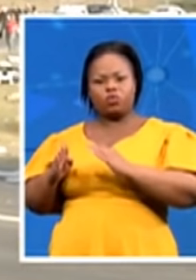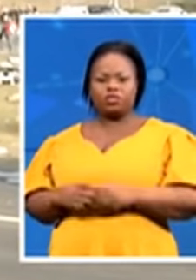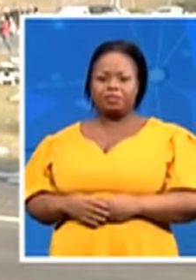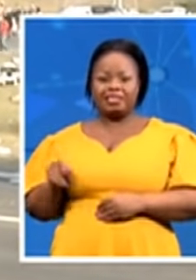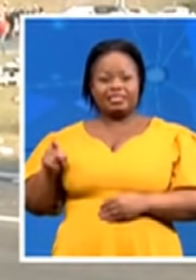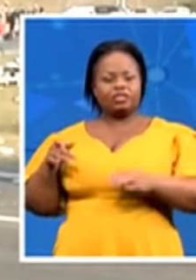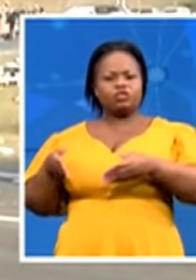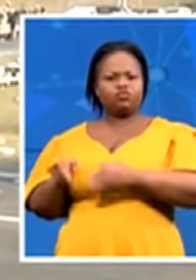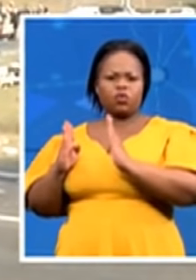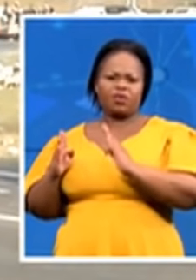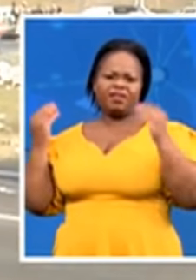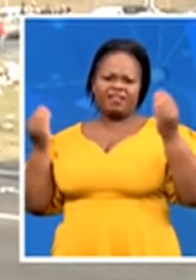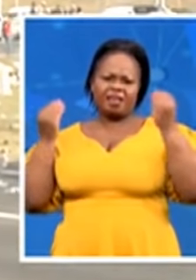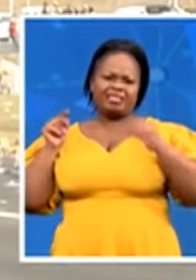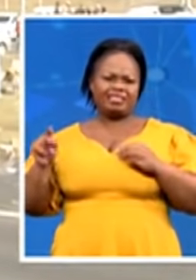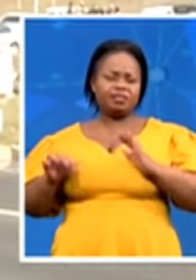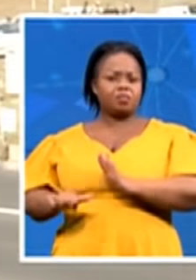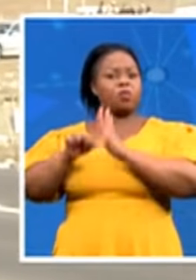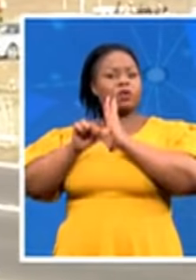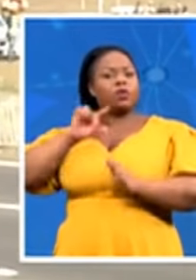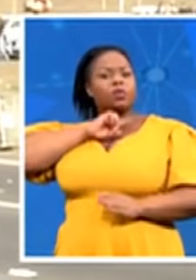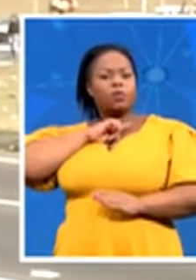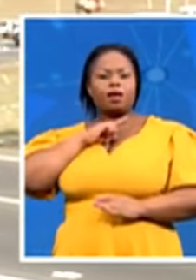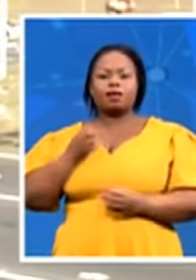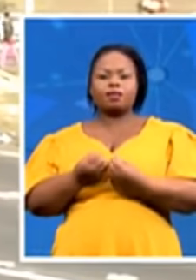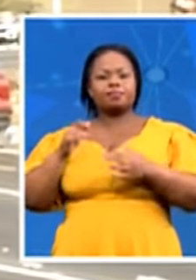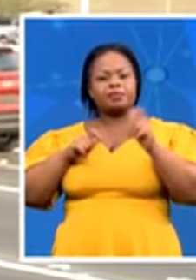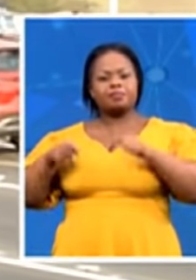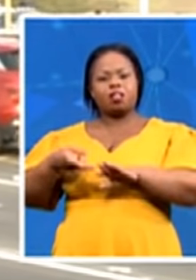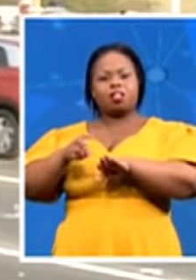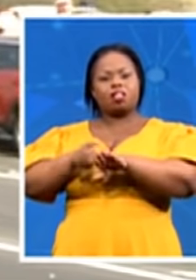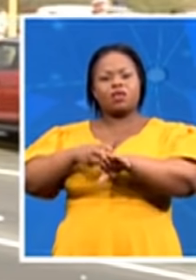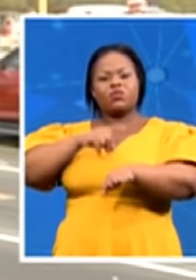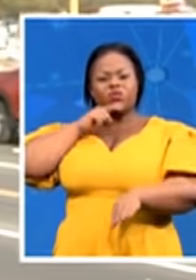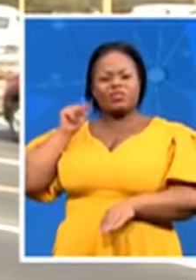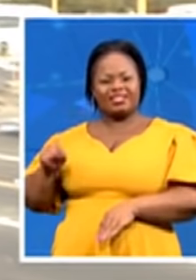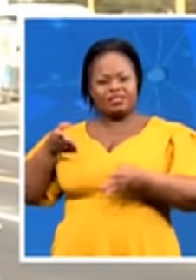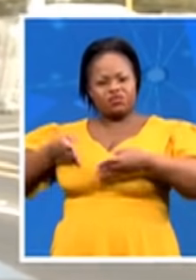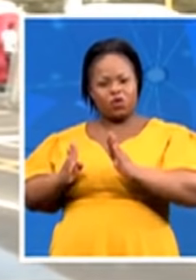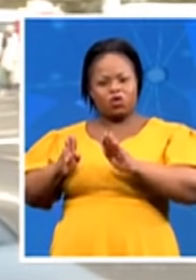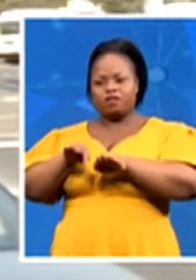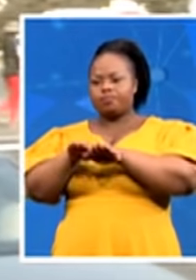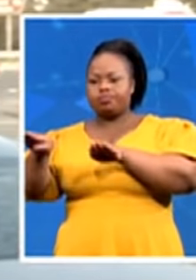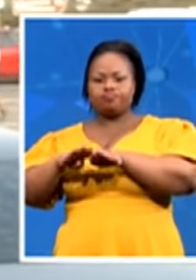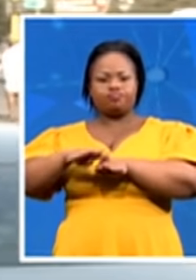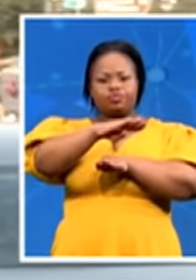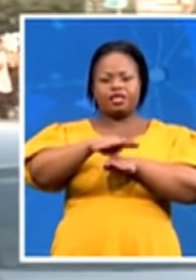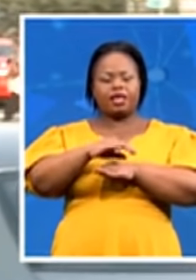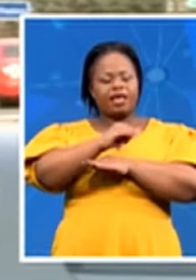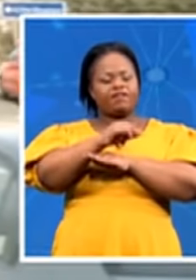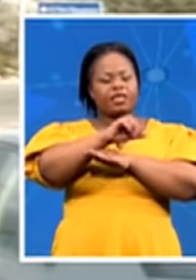as many commuters use it to branch off to Effingham Road, to Greenwood Park